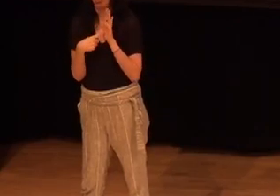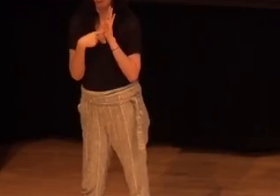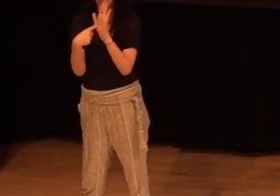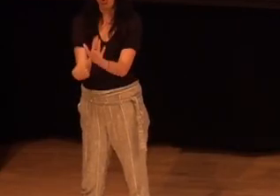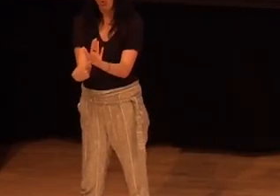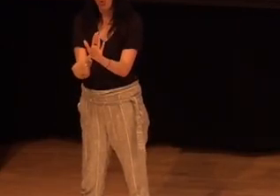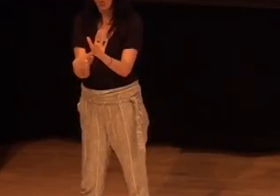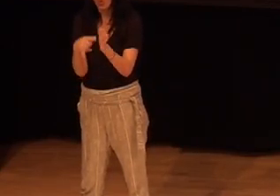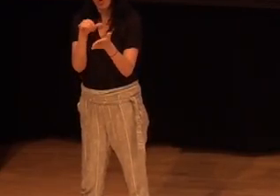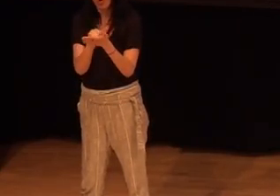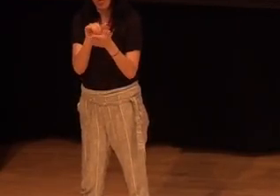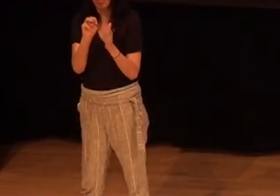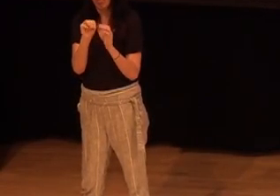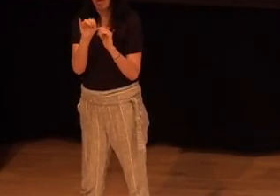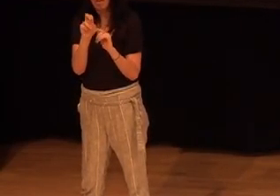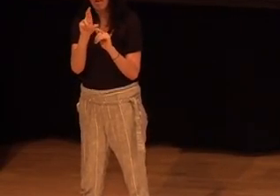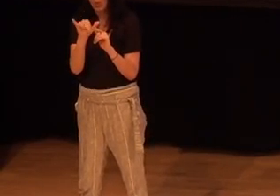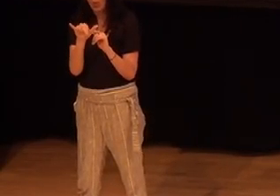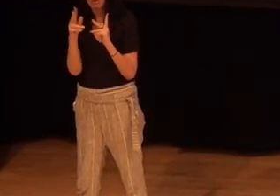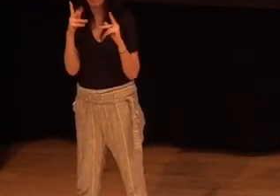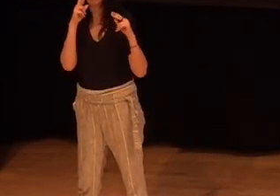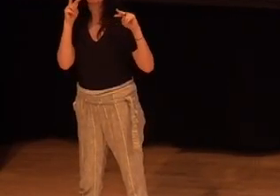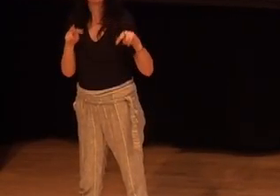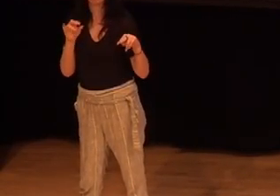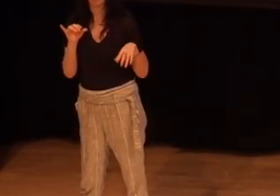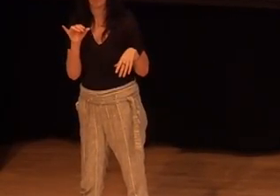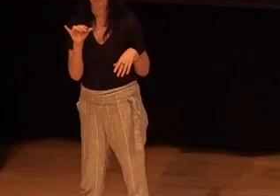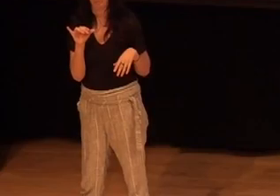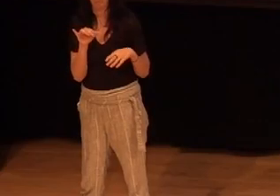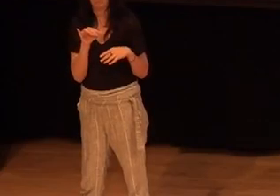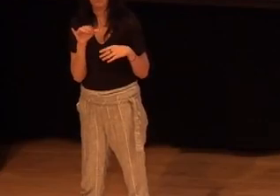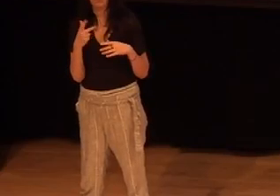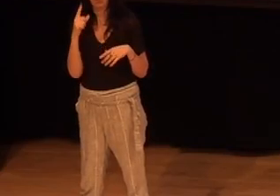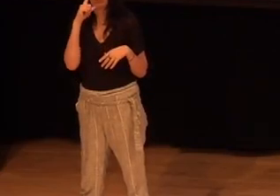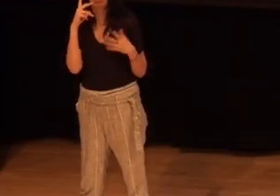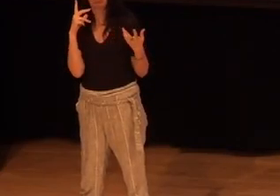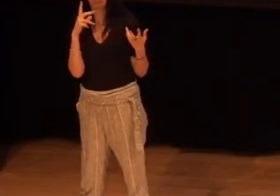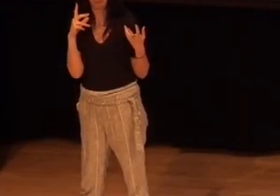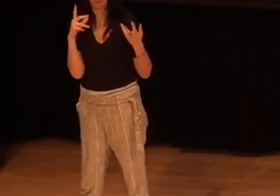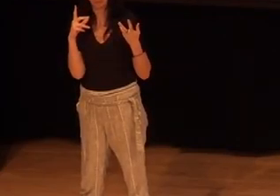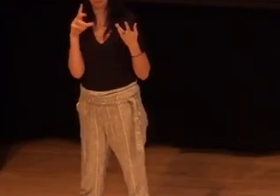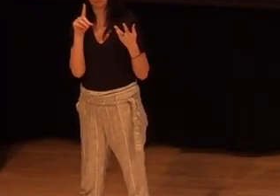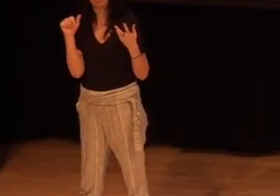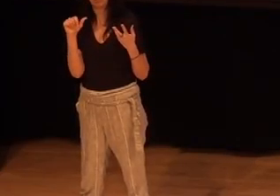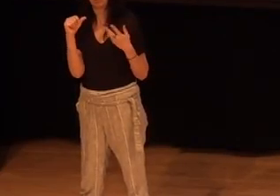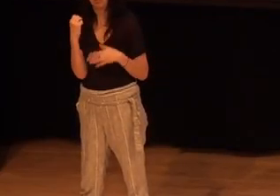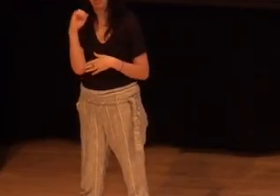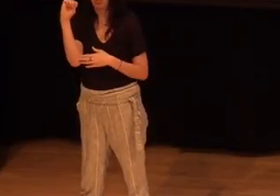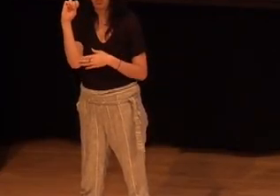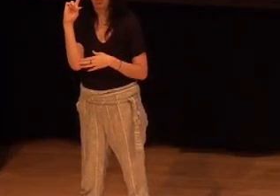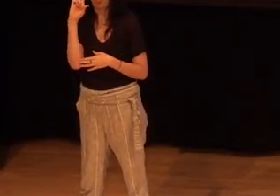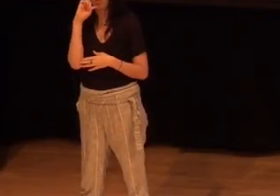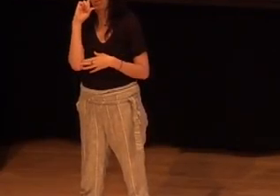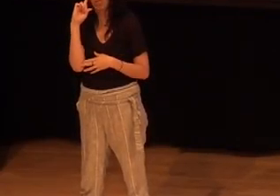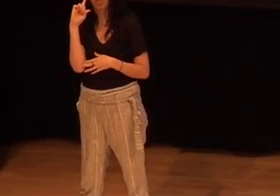that minority as a potential consumer market. So what do you think? Can the disability movement go